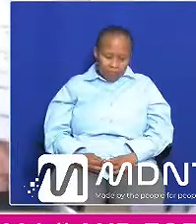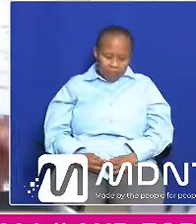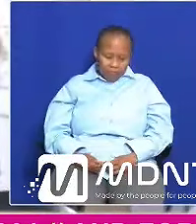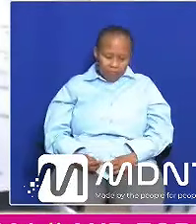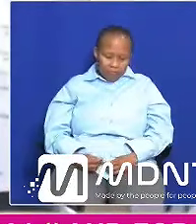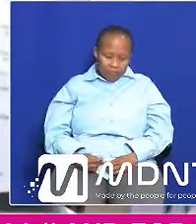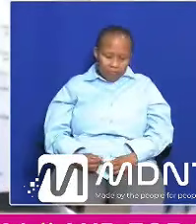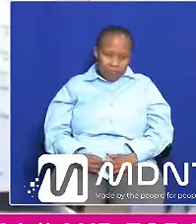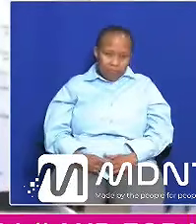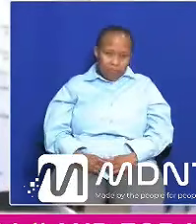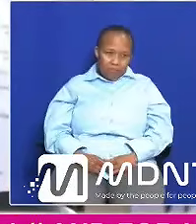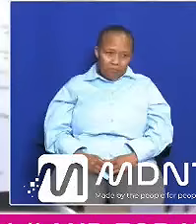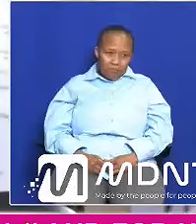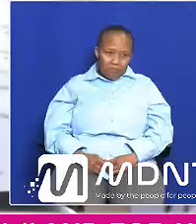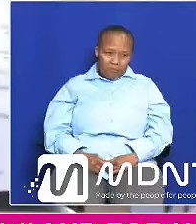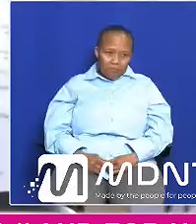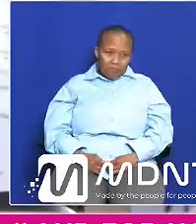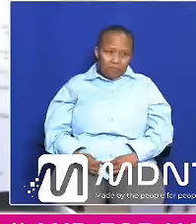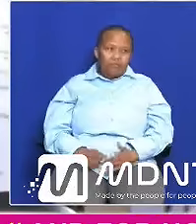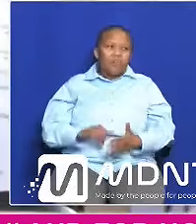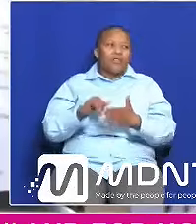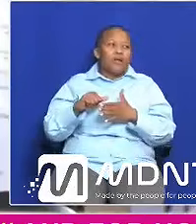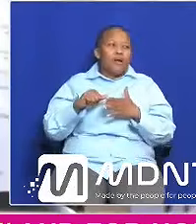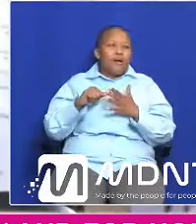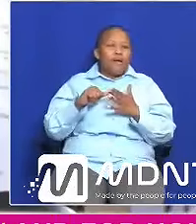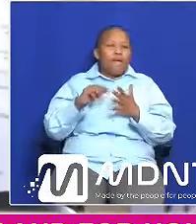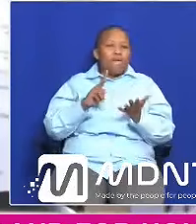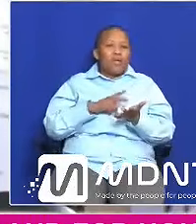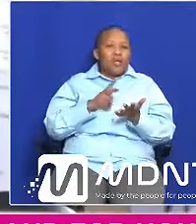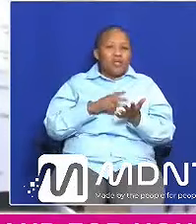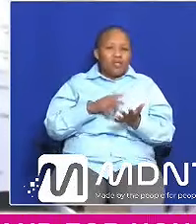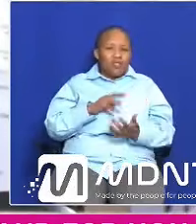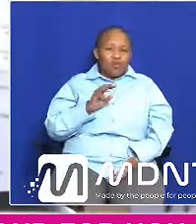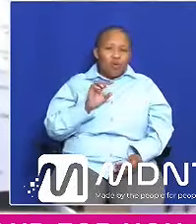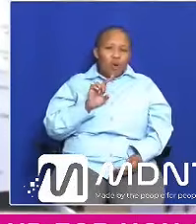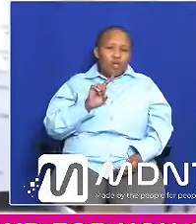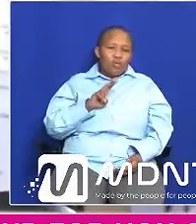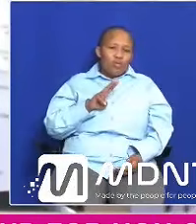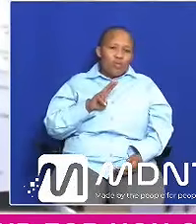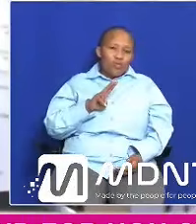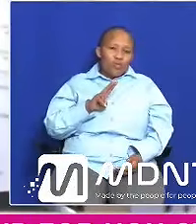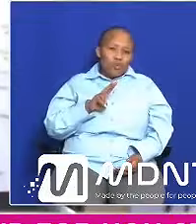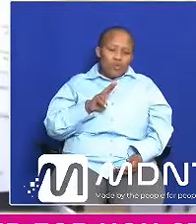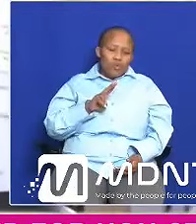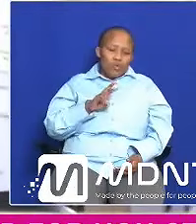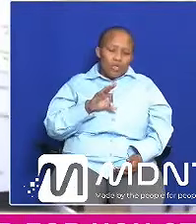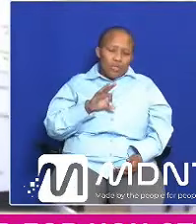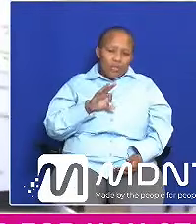If we go to page 123, there is an attachment there at chart 1.